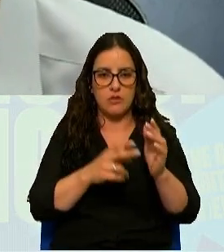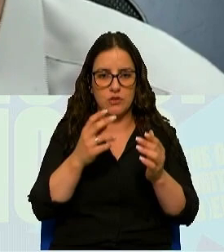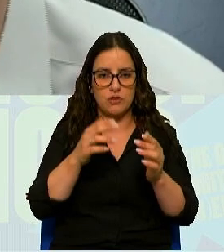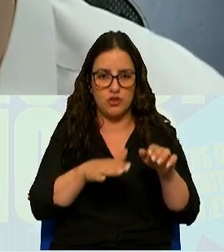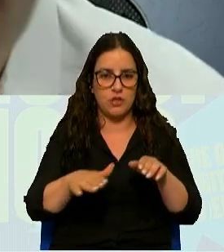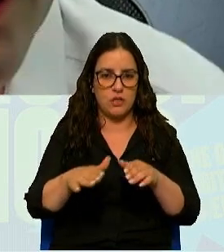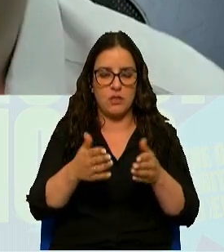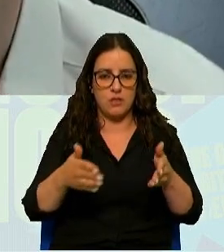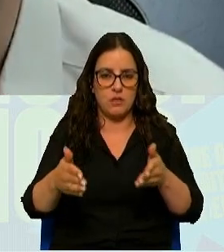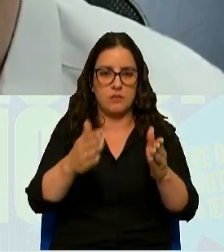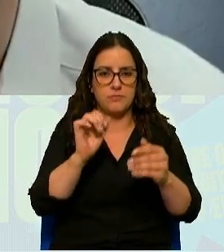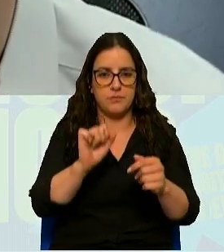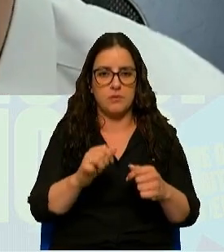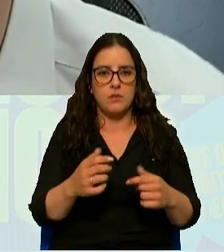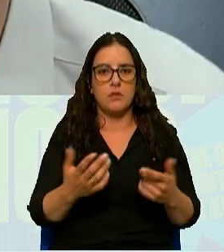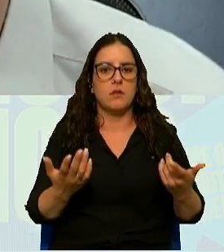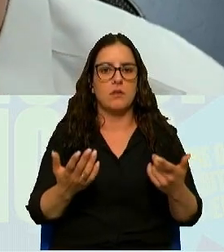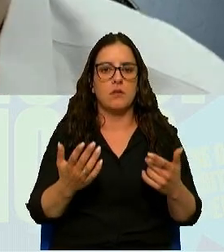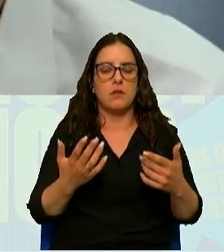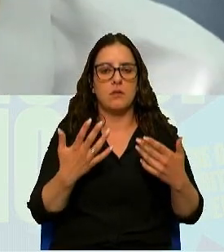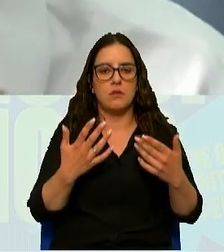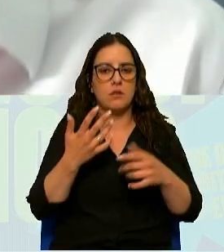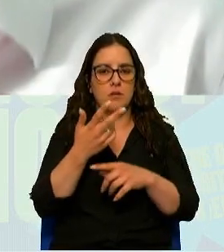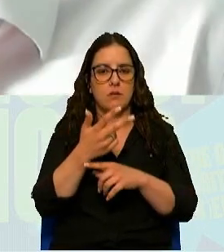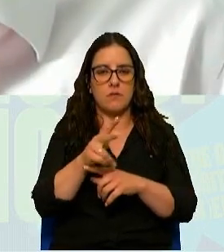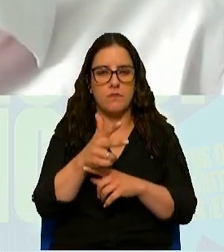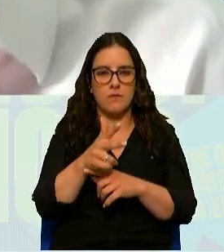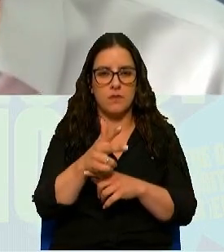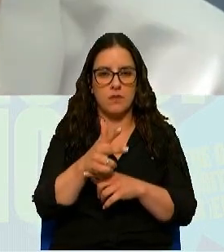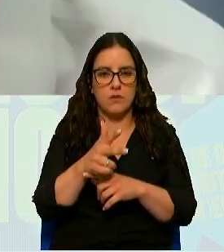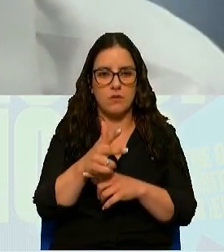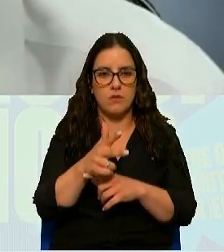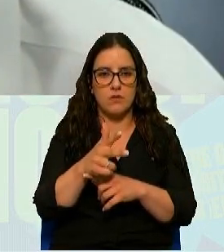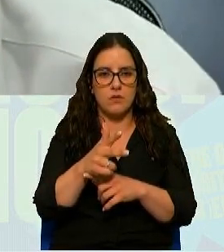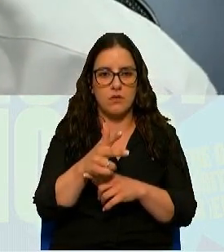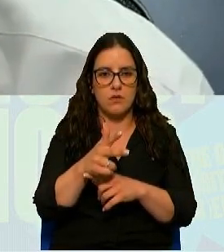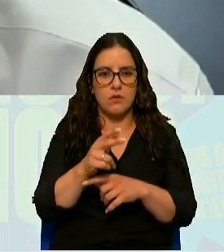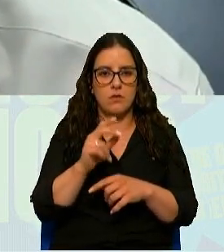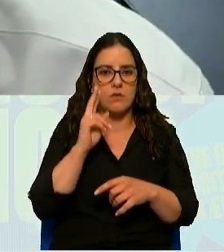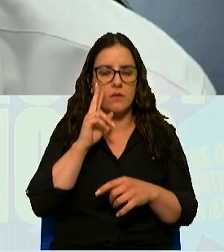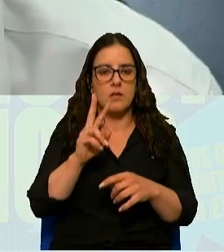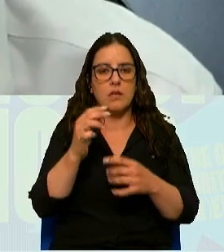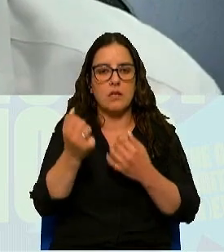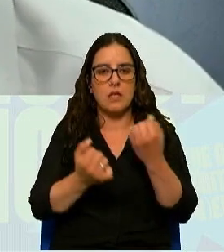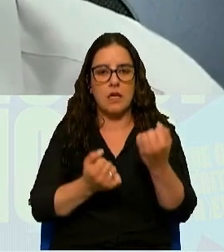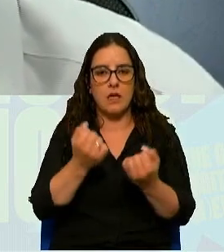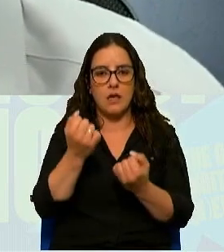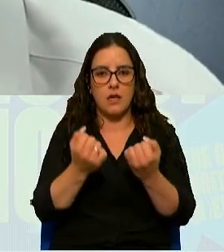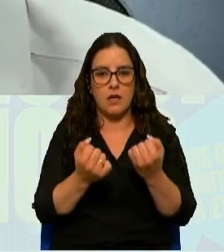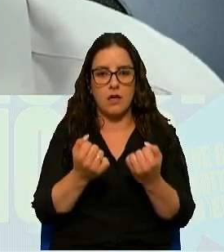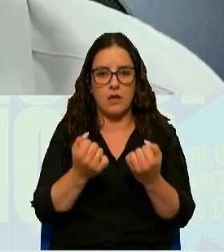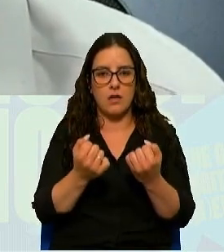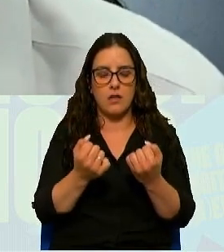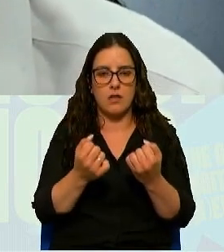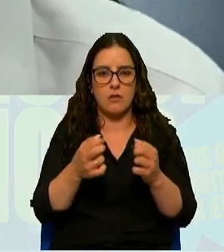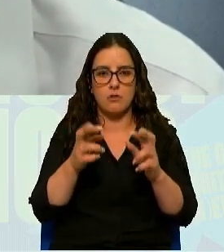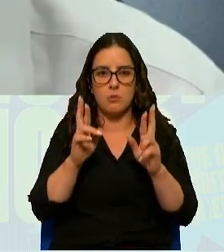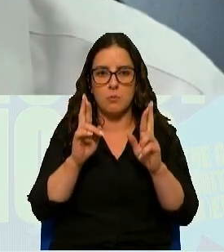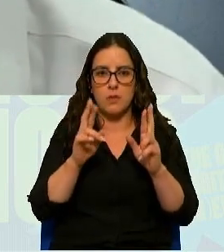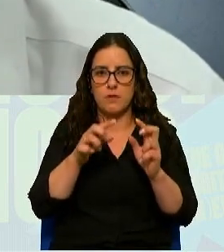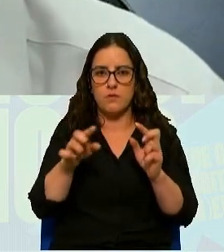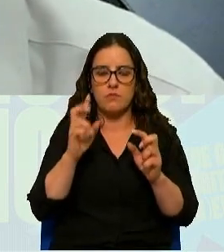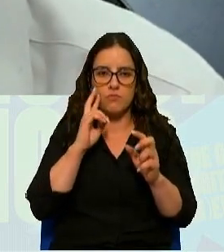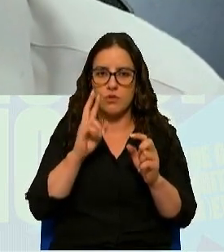finally, just a video version of this. You can see in the car here, hopefully this is working over the remote connection.